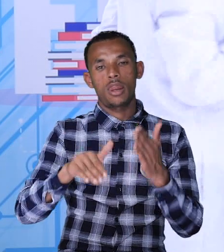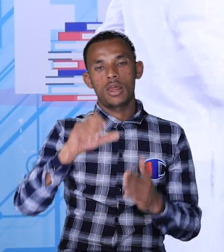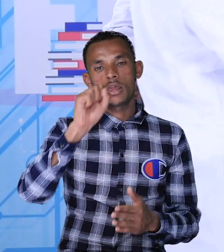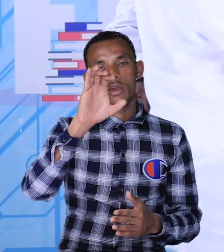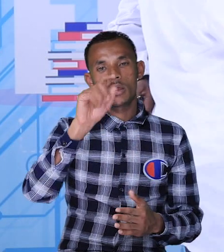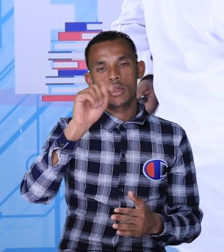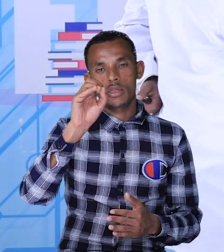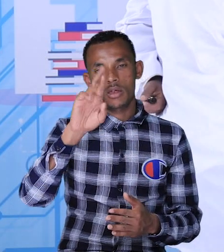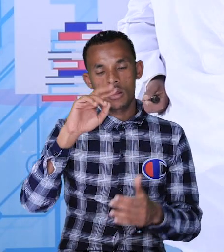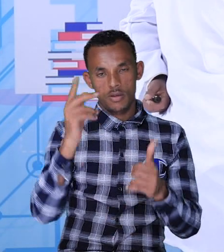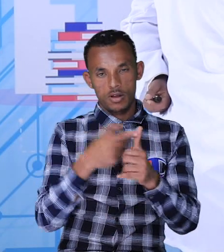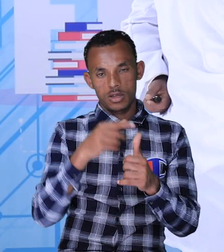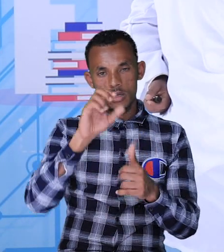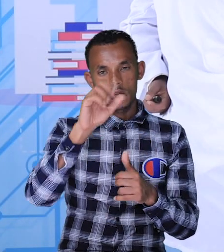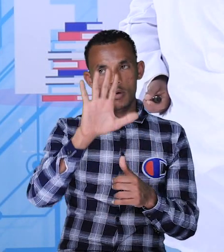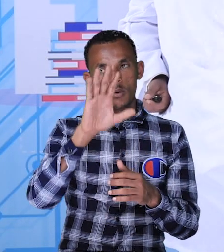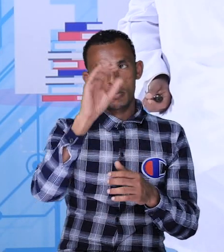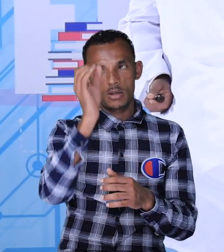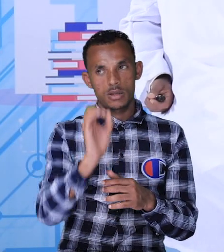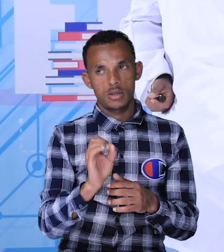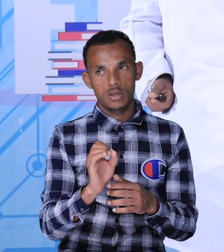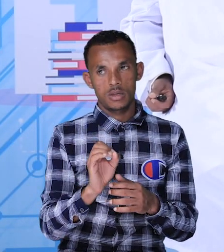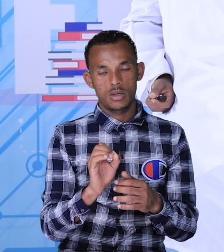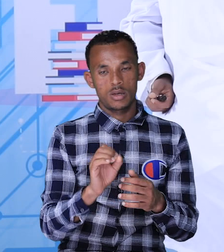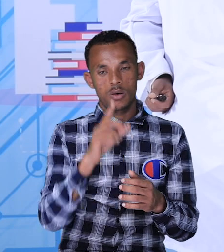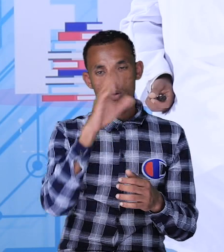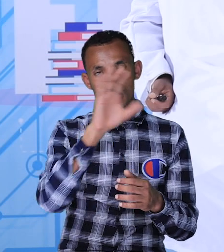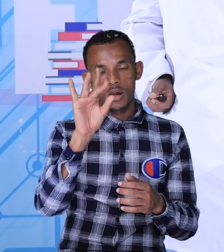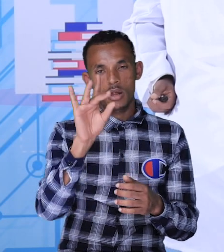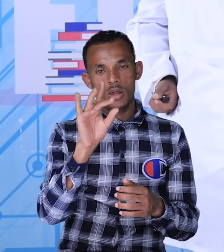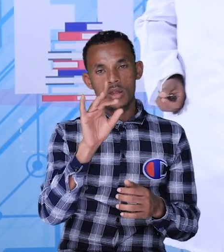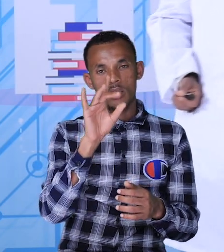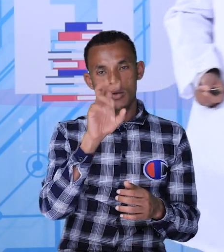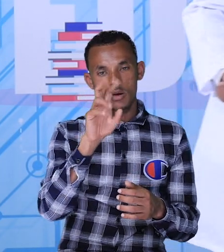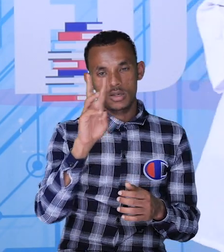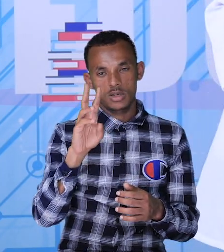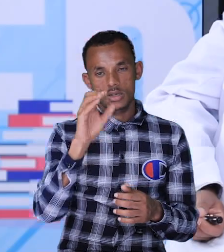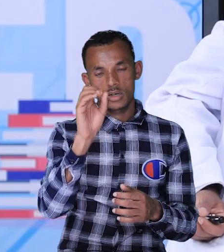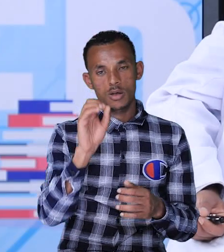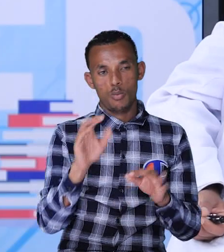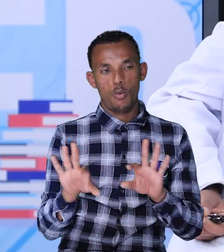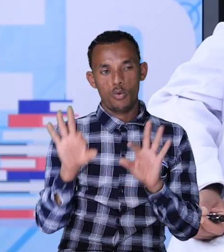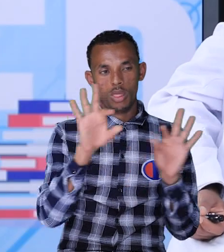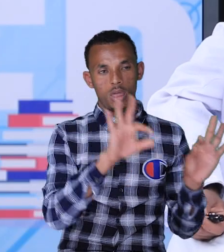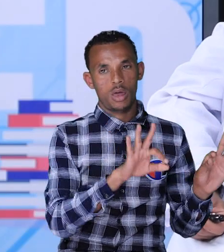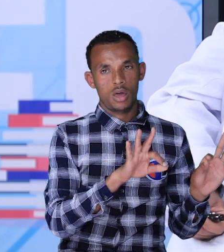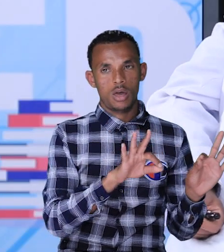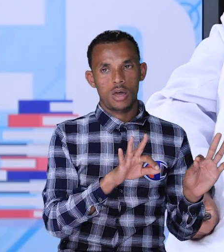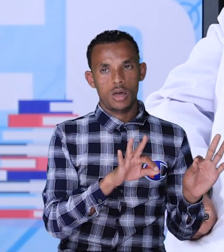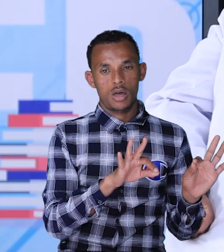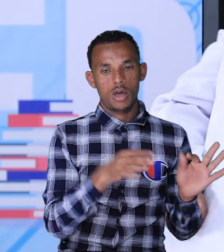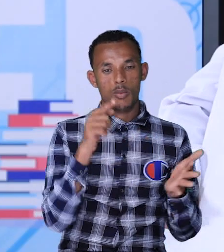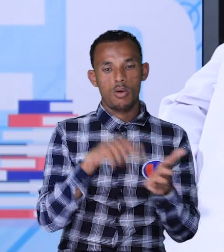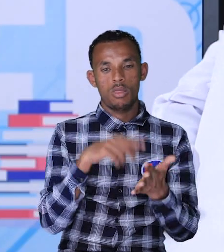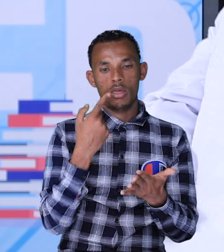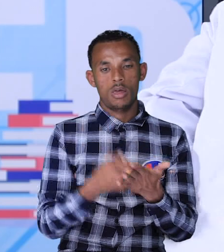So the first part, 35%, that's 126 degree. So putting a point